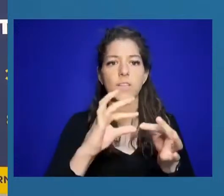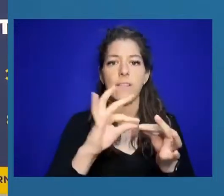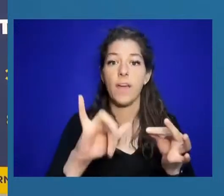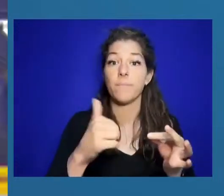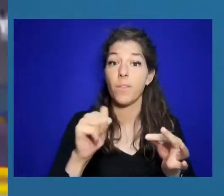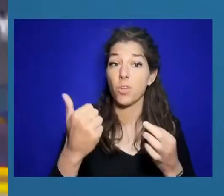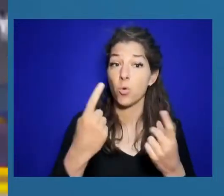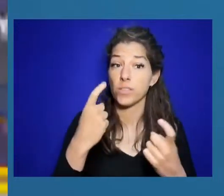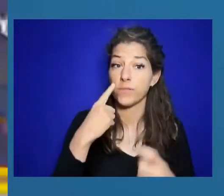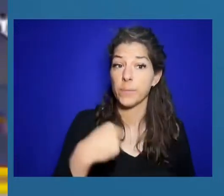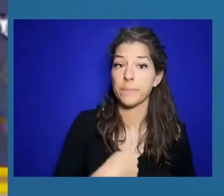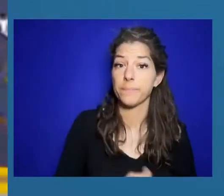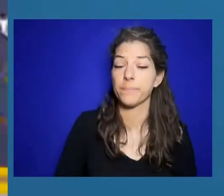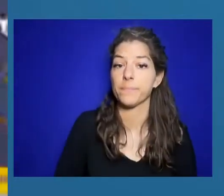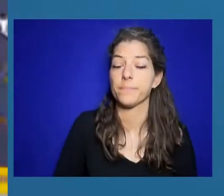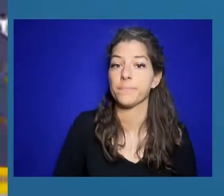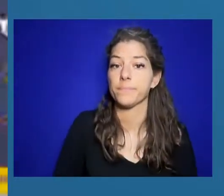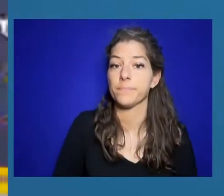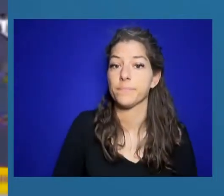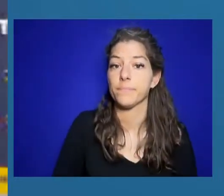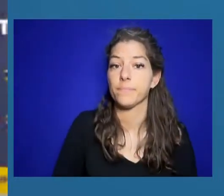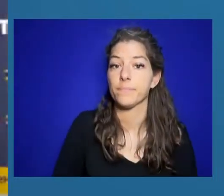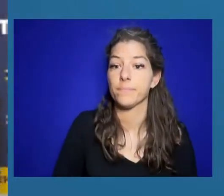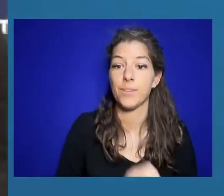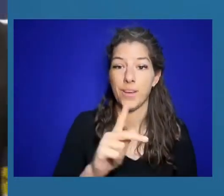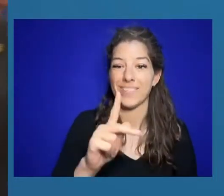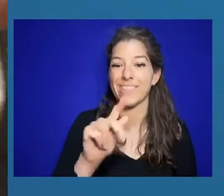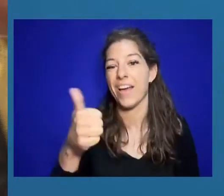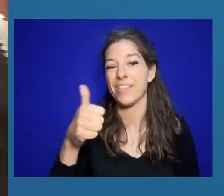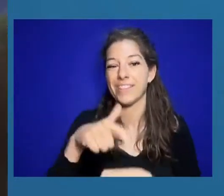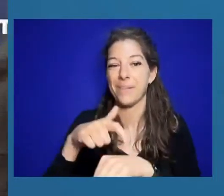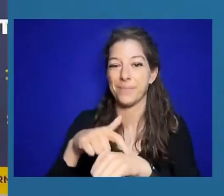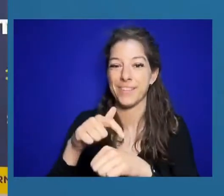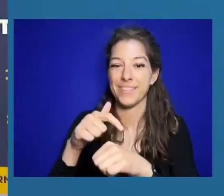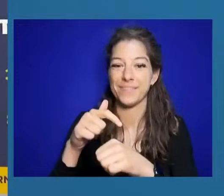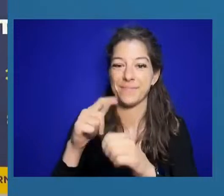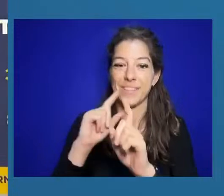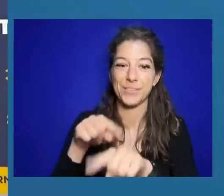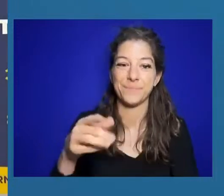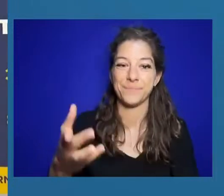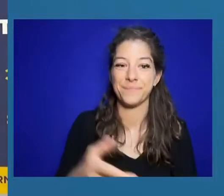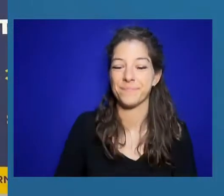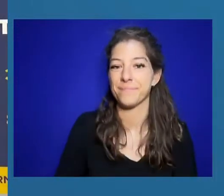me? All right, they'll get you another time. All right, thank you. All